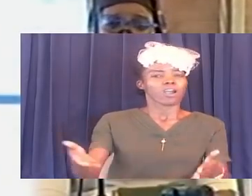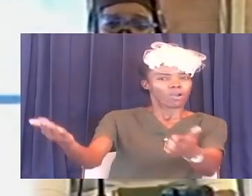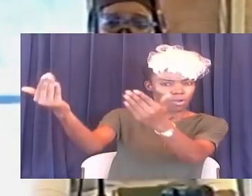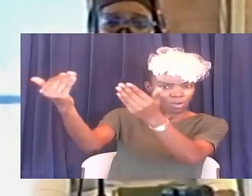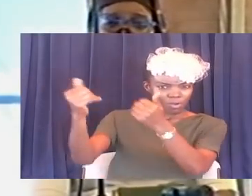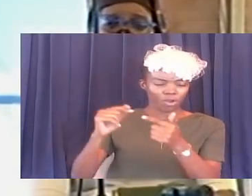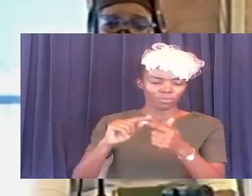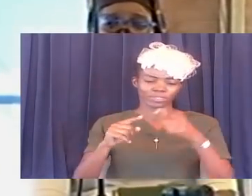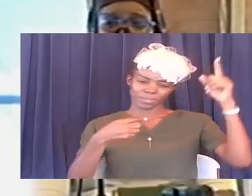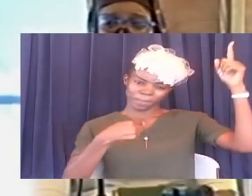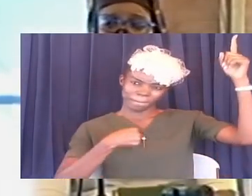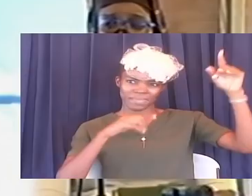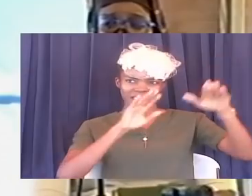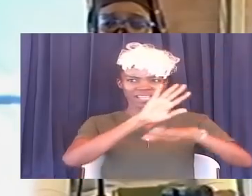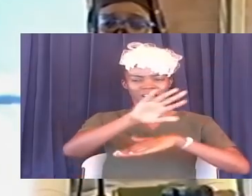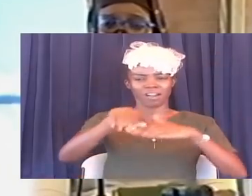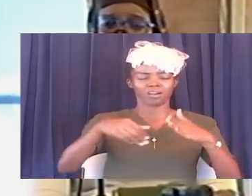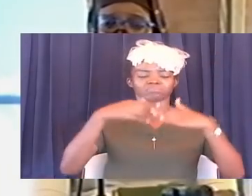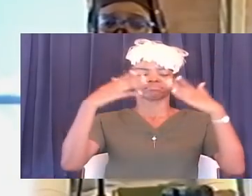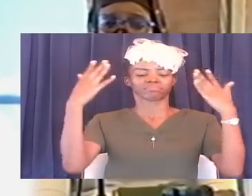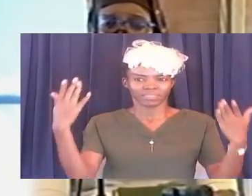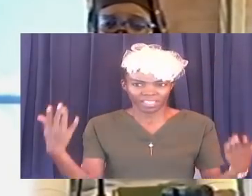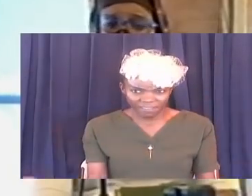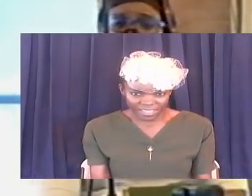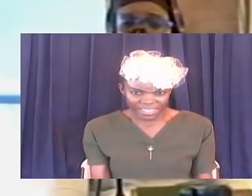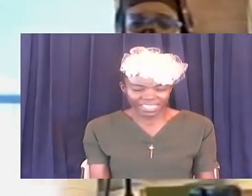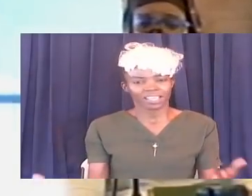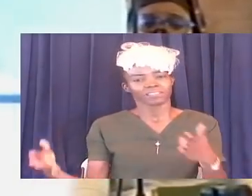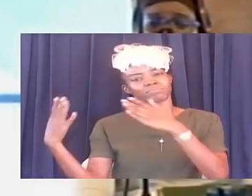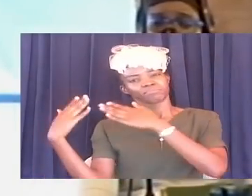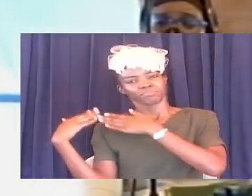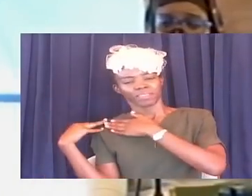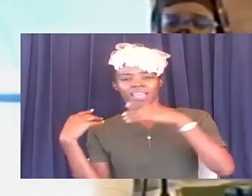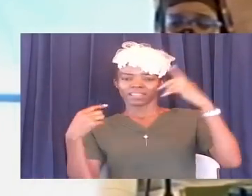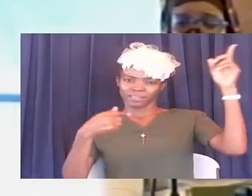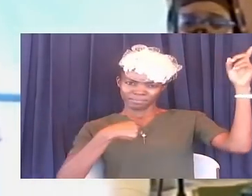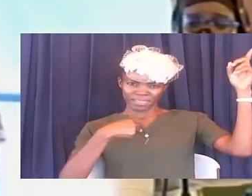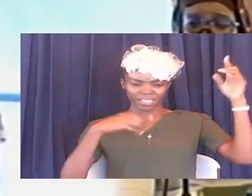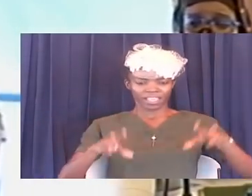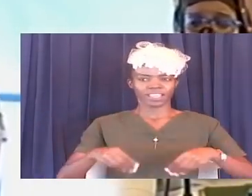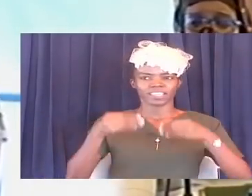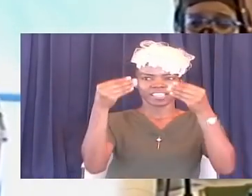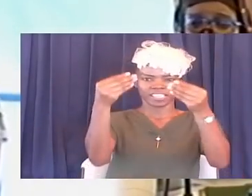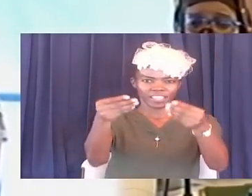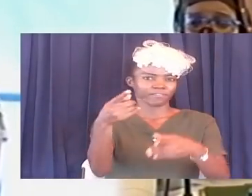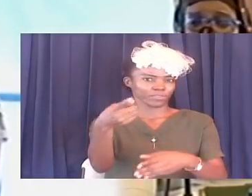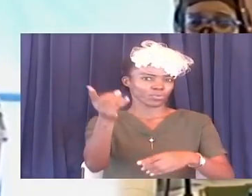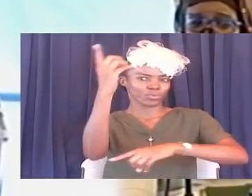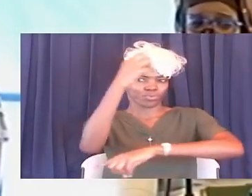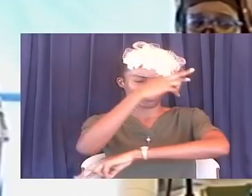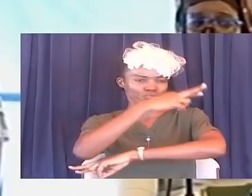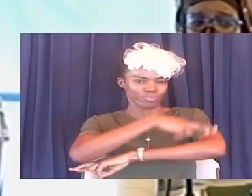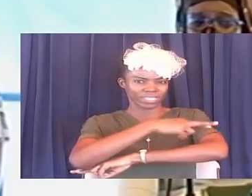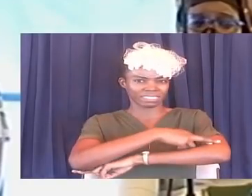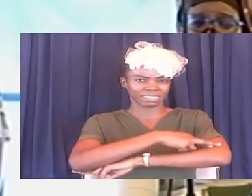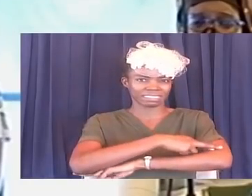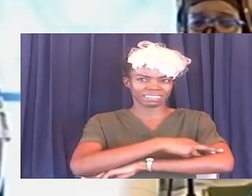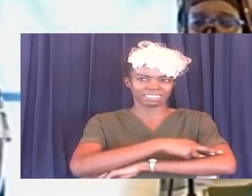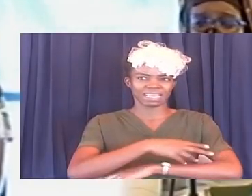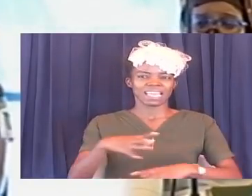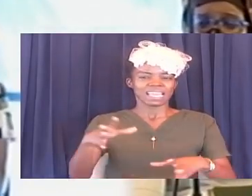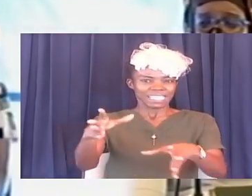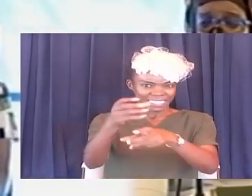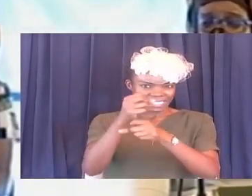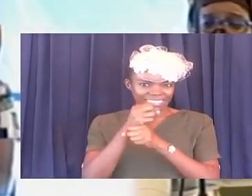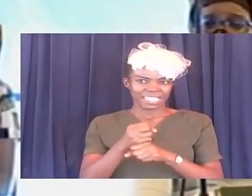are heavy laden, and I will give you rest. He says, take my yoke upon